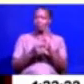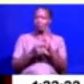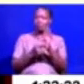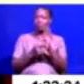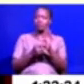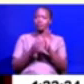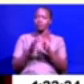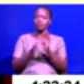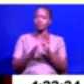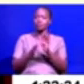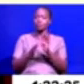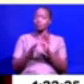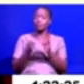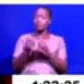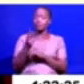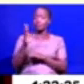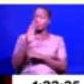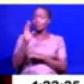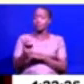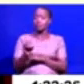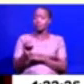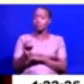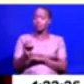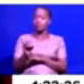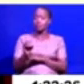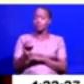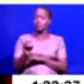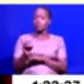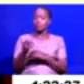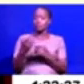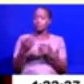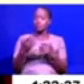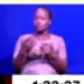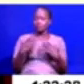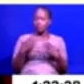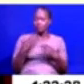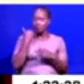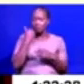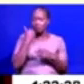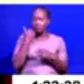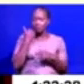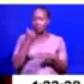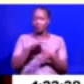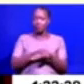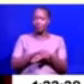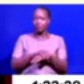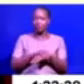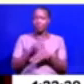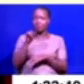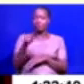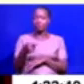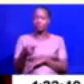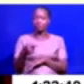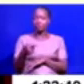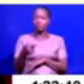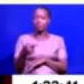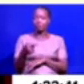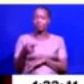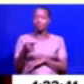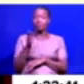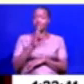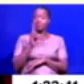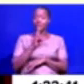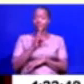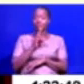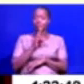the 12% prevalence which we recorded, it showed that 1,000 were at risk